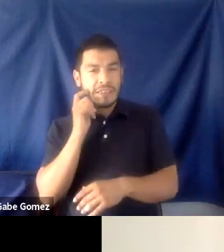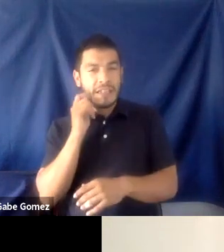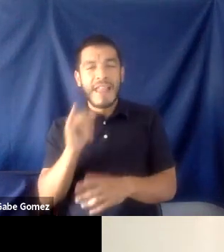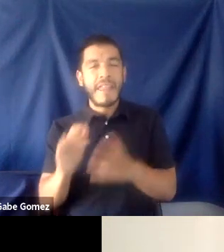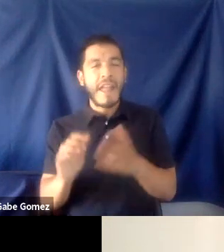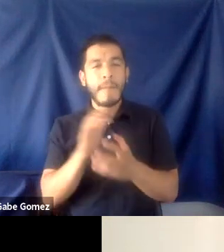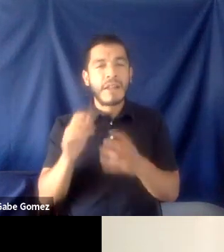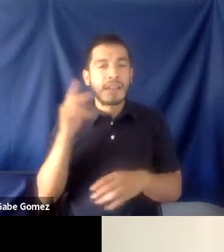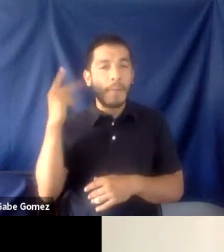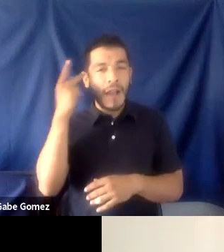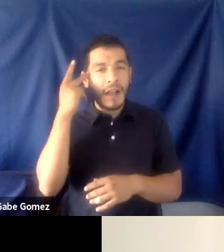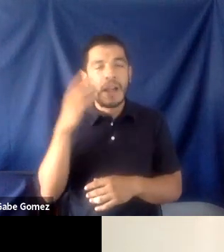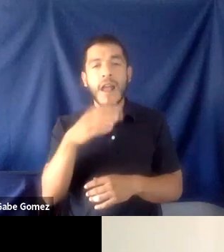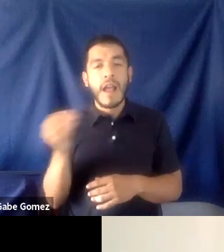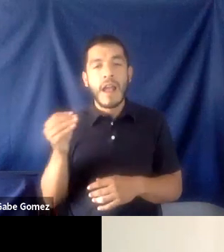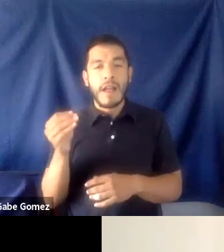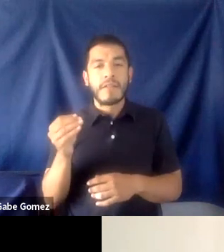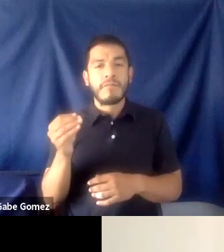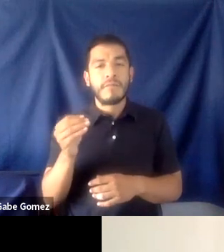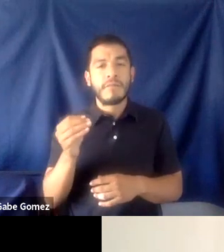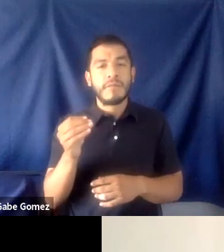of politics and